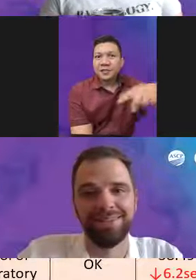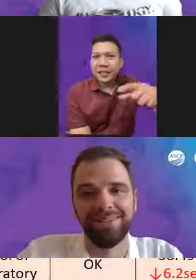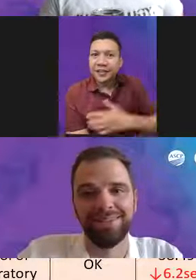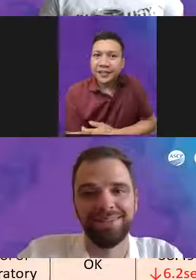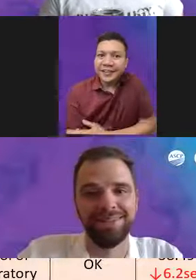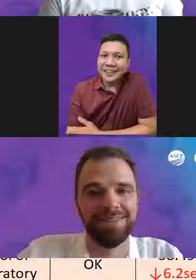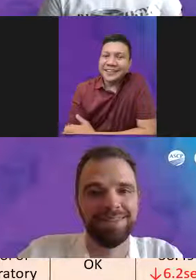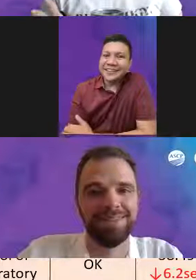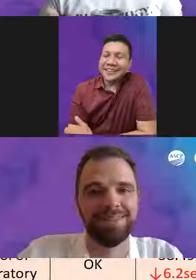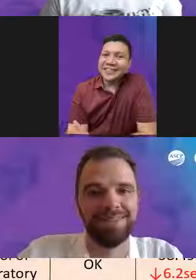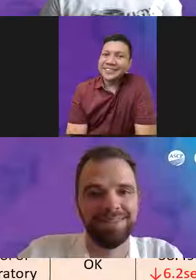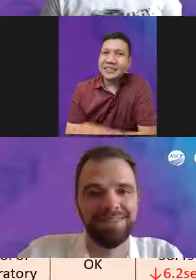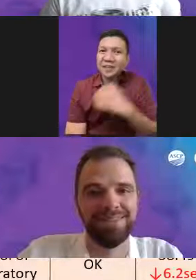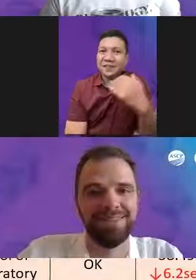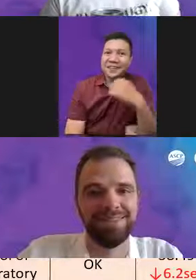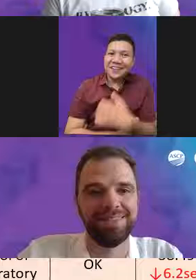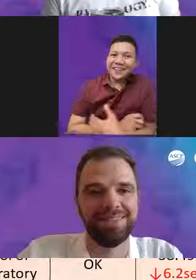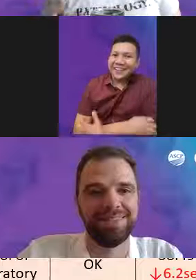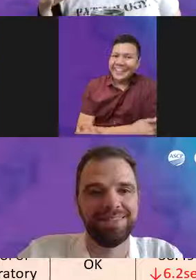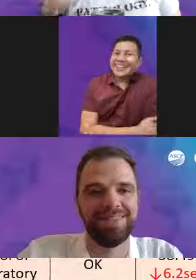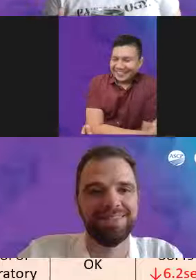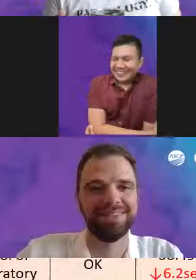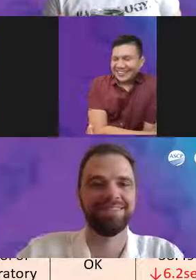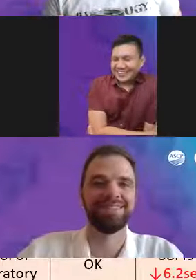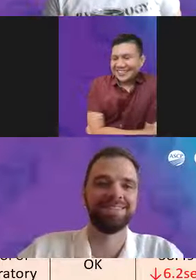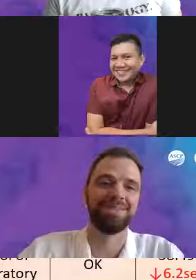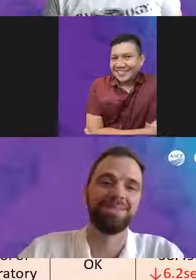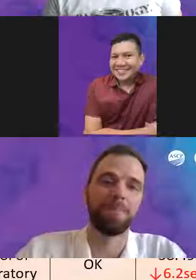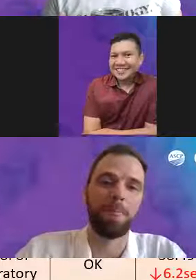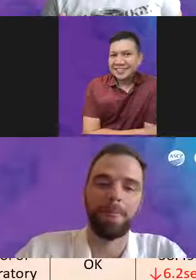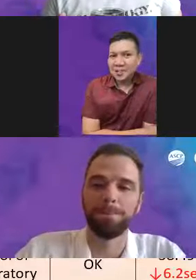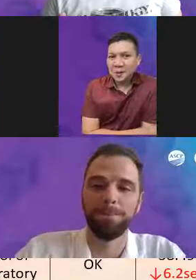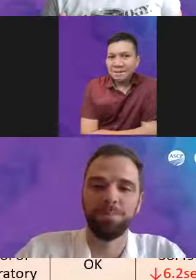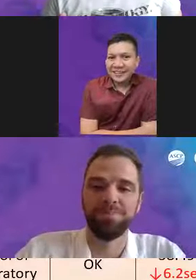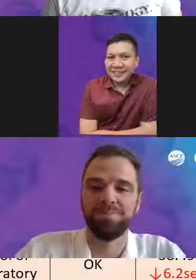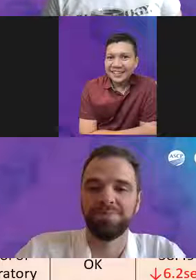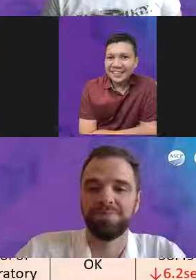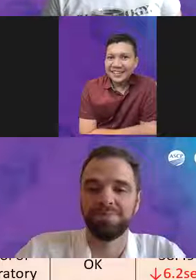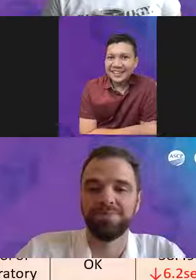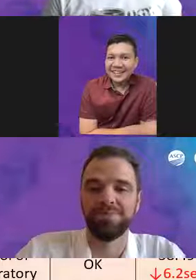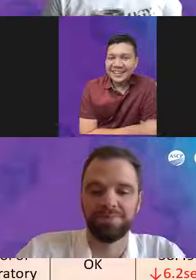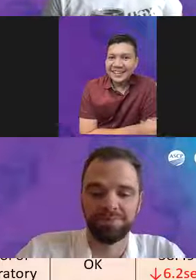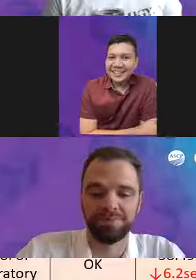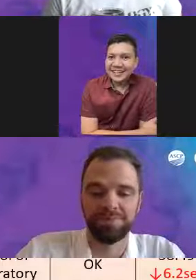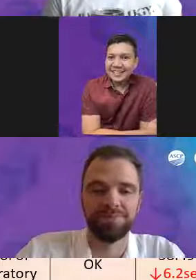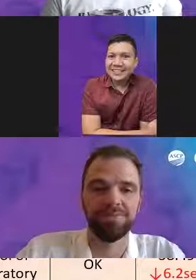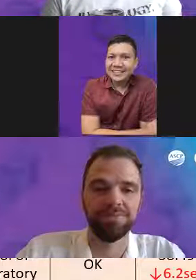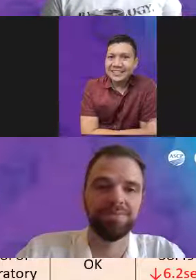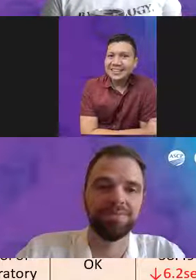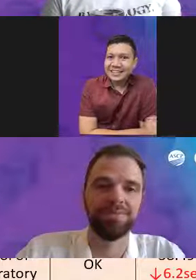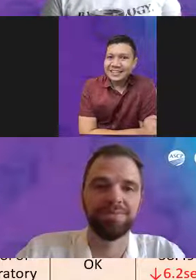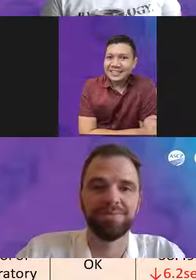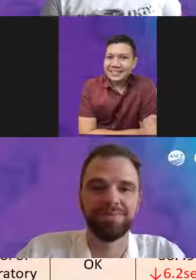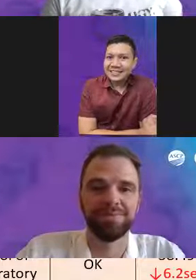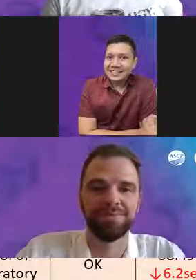there were only three programs out of the seven that signed up in the West that have been competing again this week.